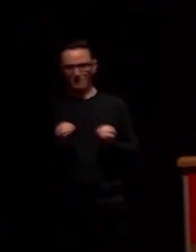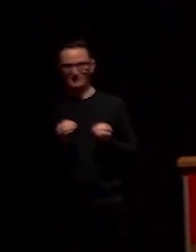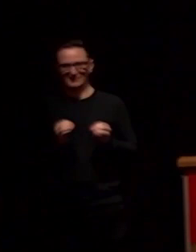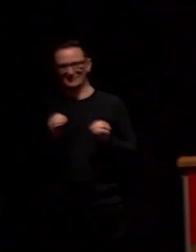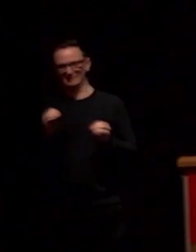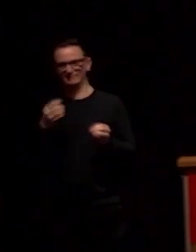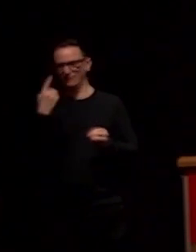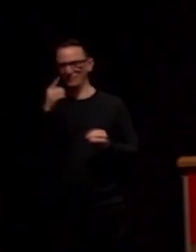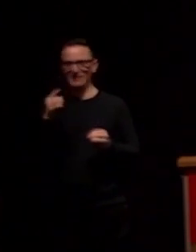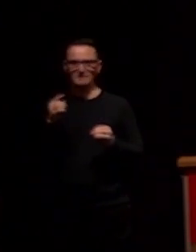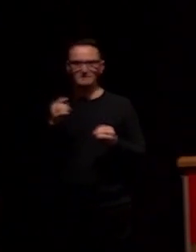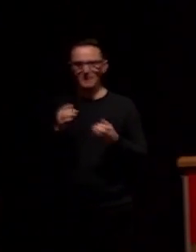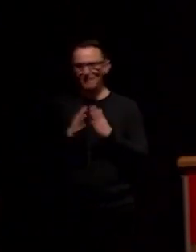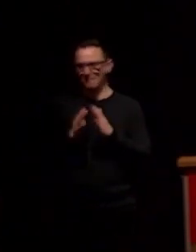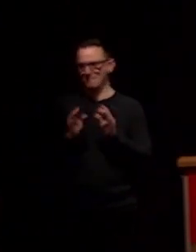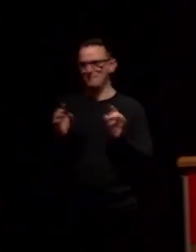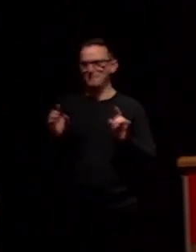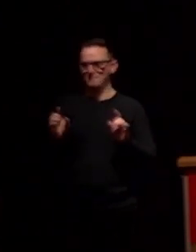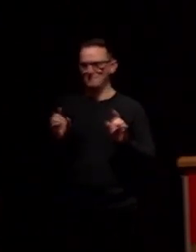things. Mm-hmm.